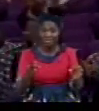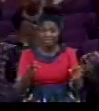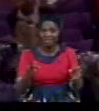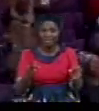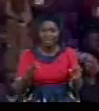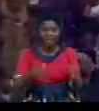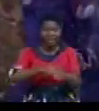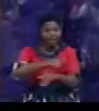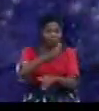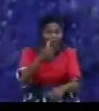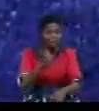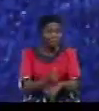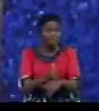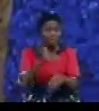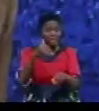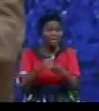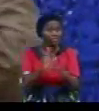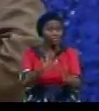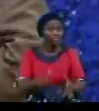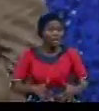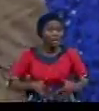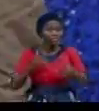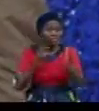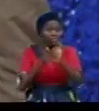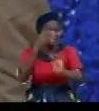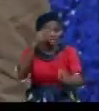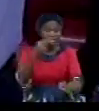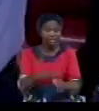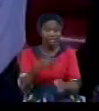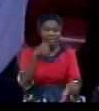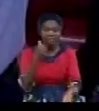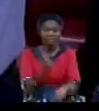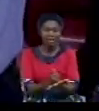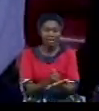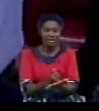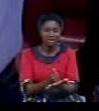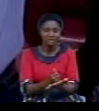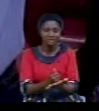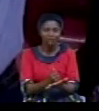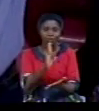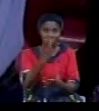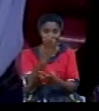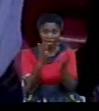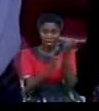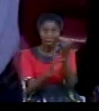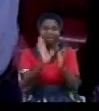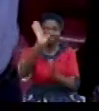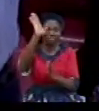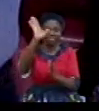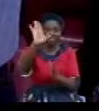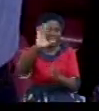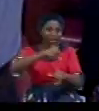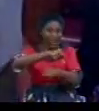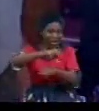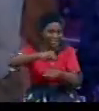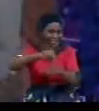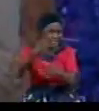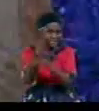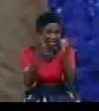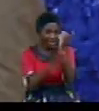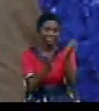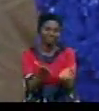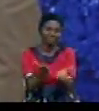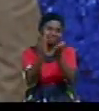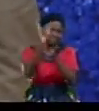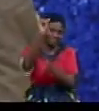confirmation in your life in Jesus name result those Anointed Hands